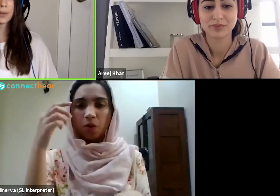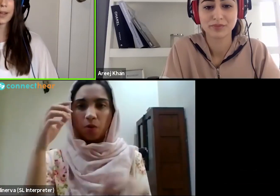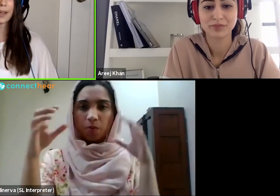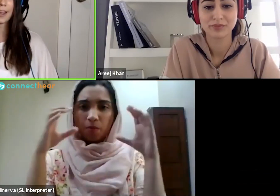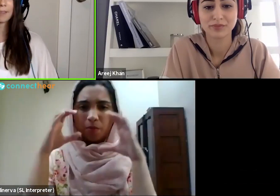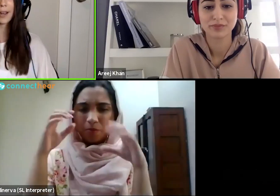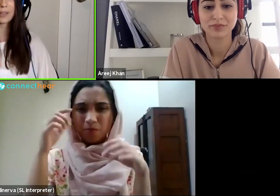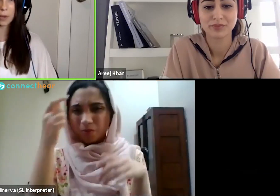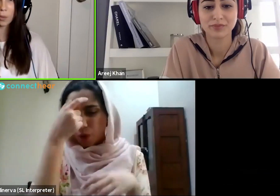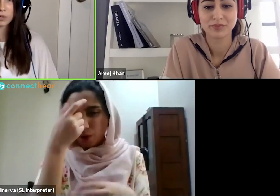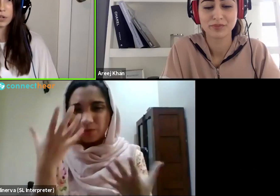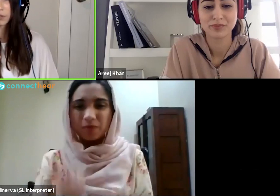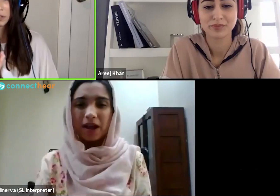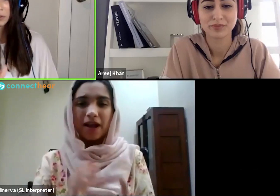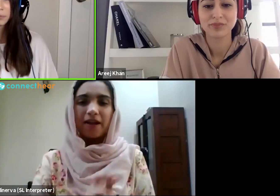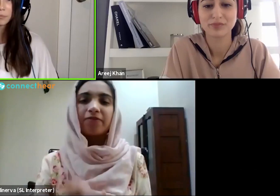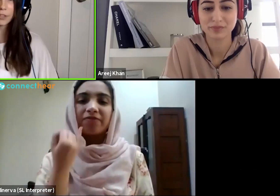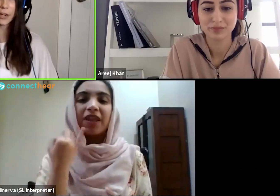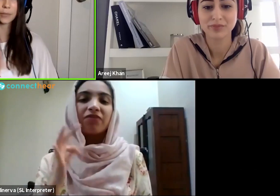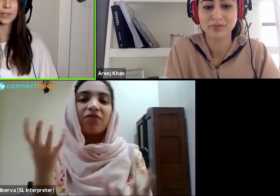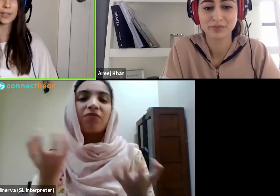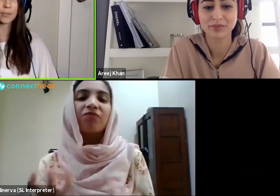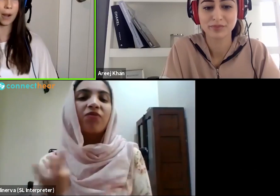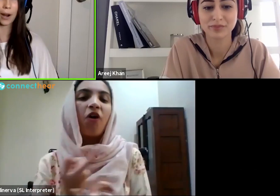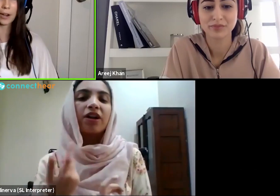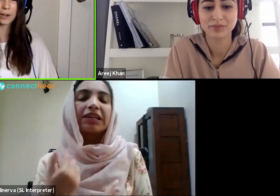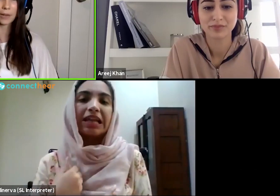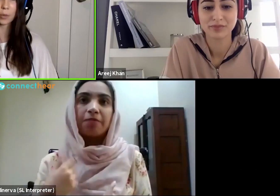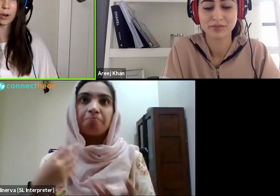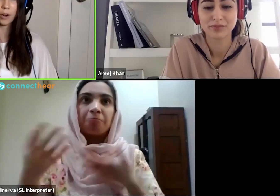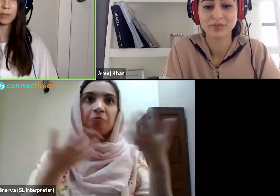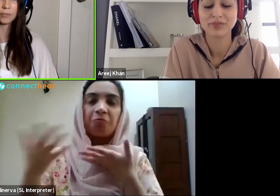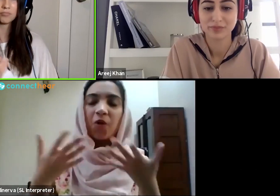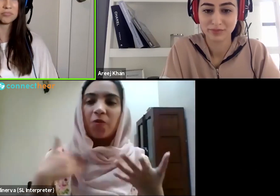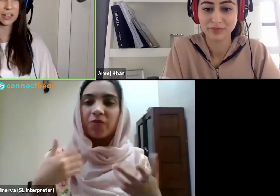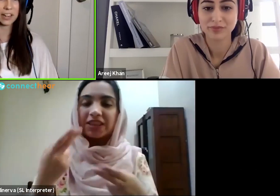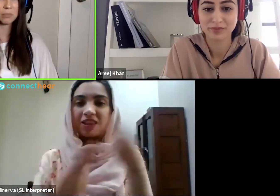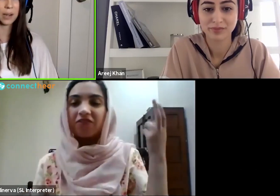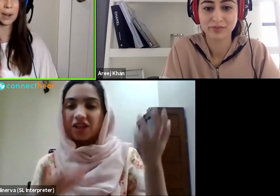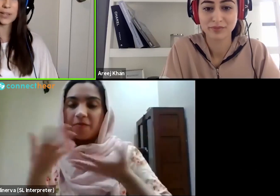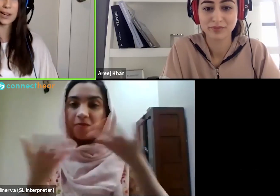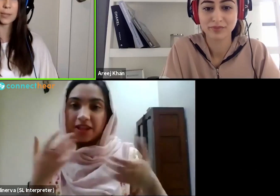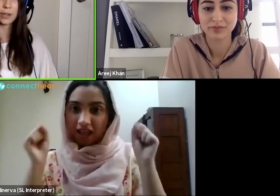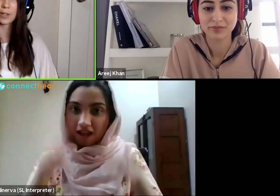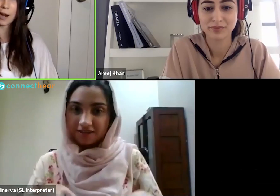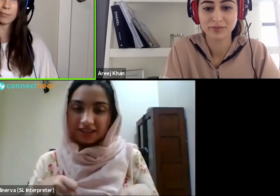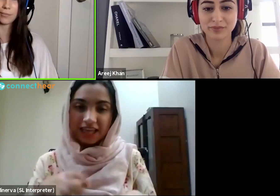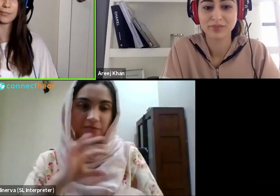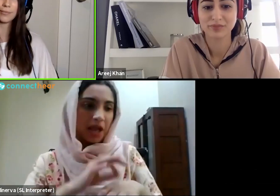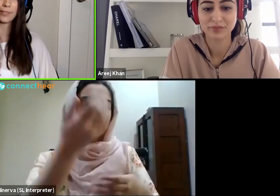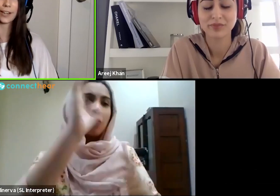device, be like, hey, I have something cool to share with you. This is how I interact with the world. But I'm excited to meet you